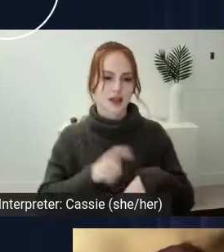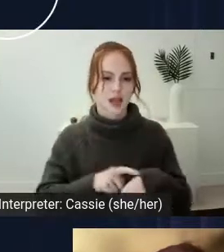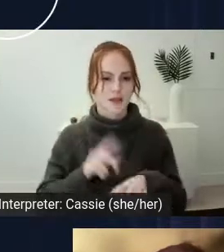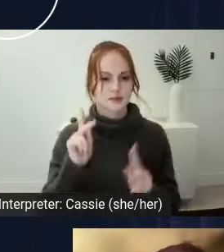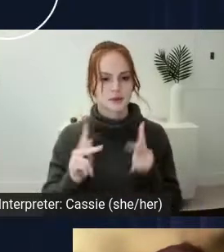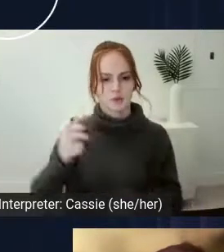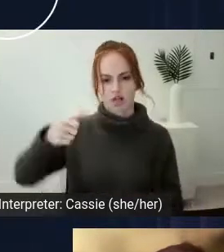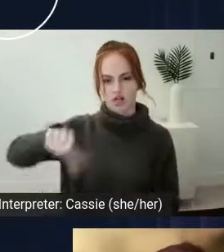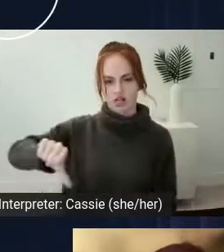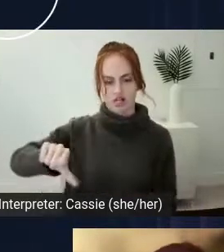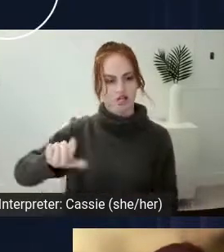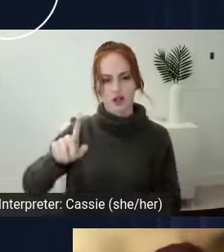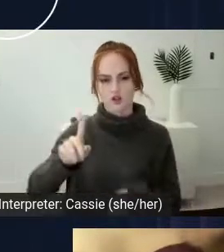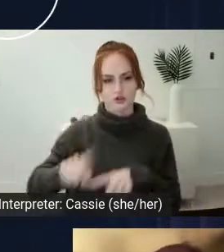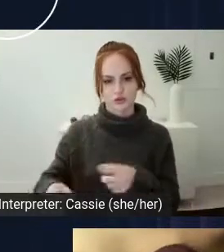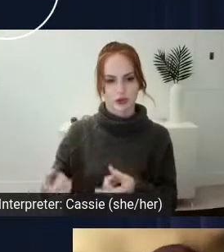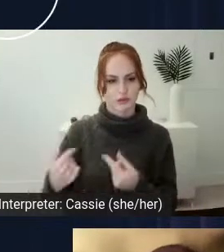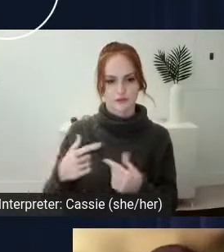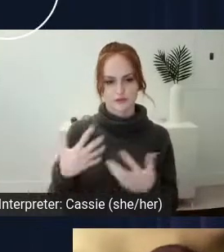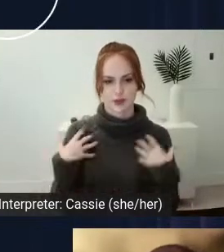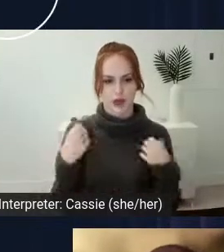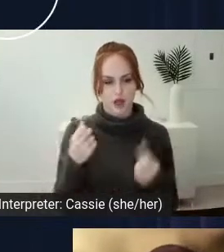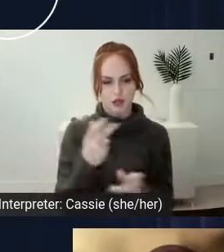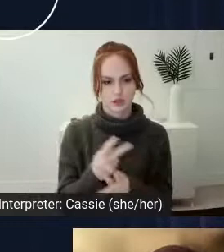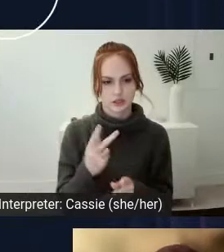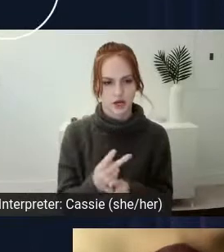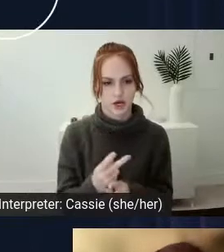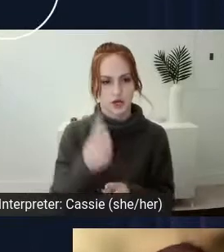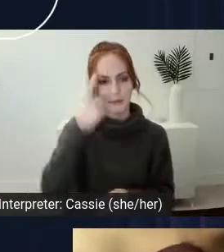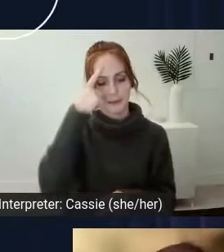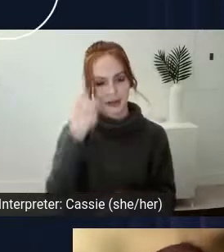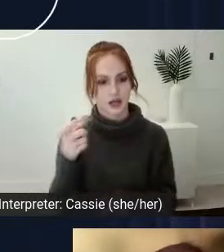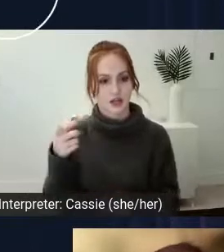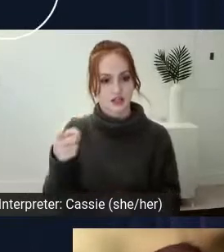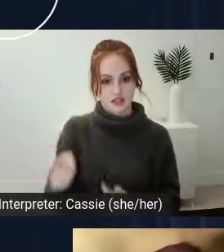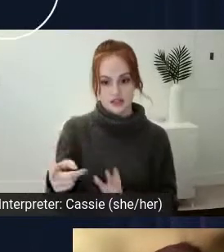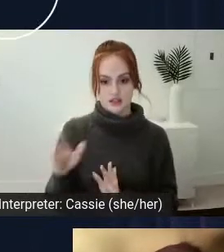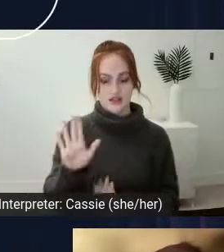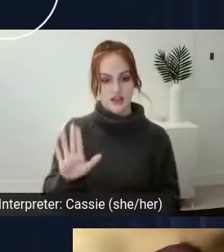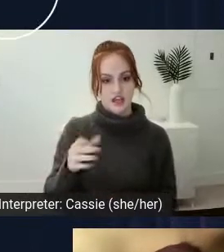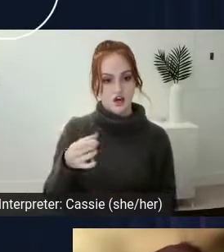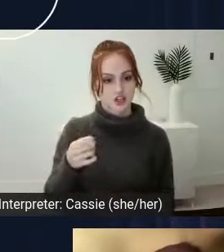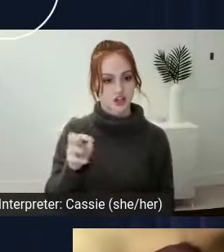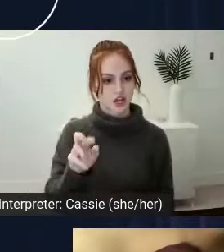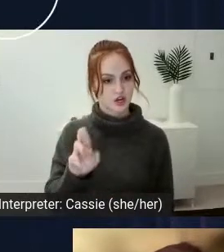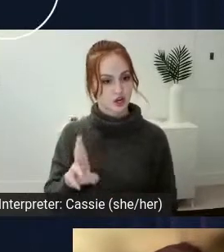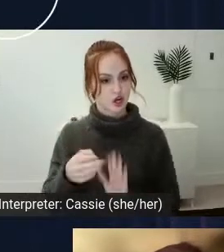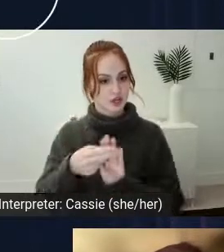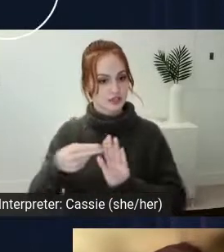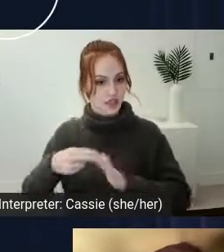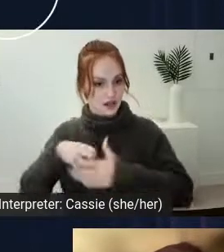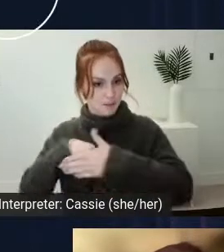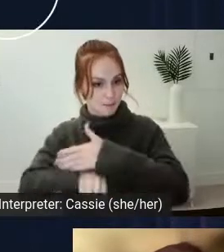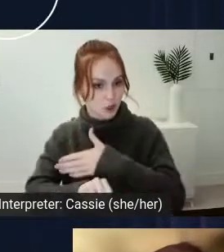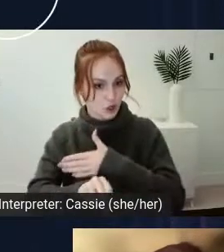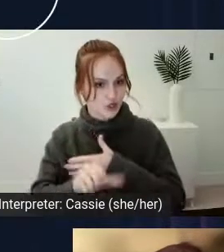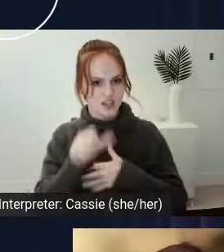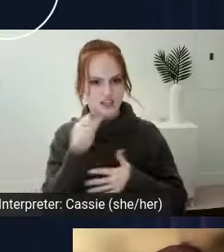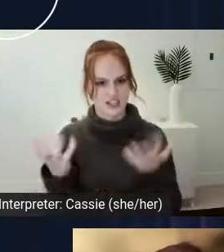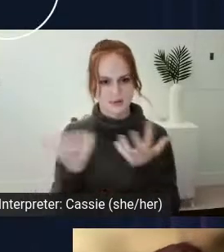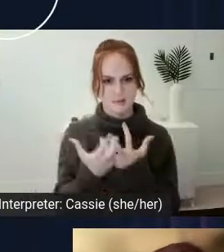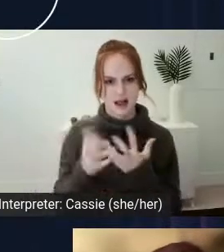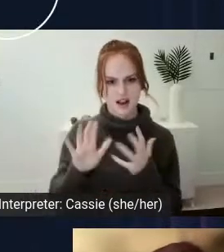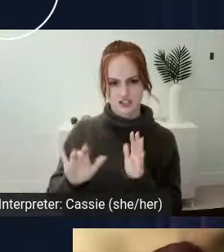the way that they presented did not match their gender assigned at birth, or their at birth gender was discovered